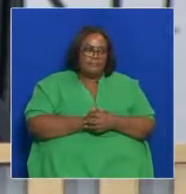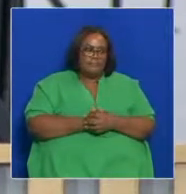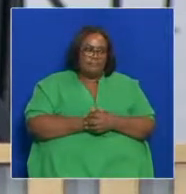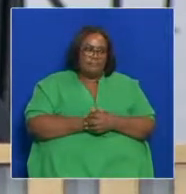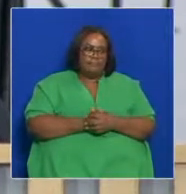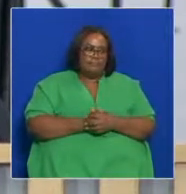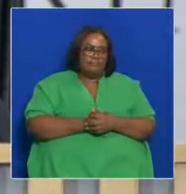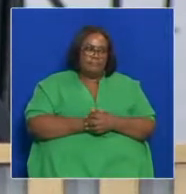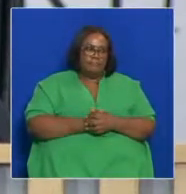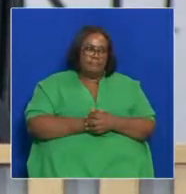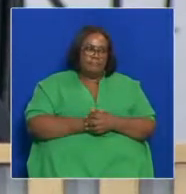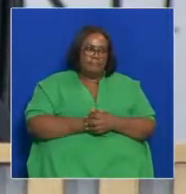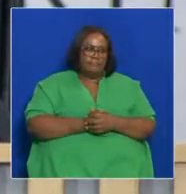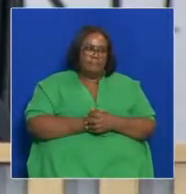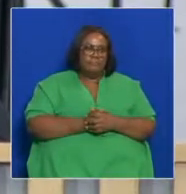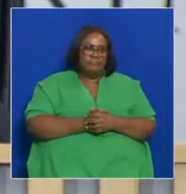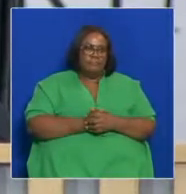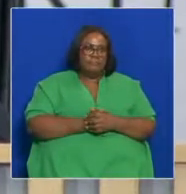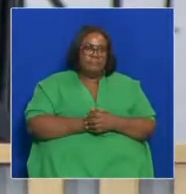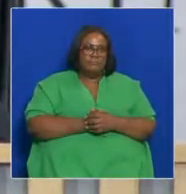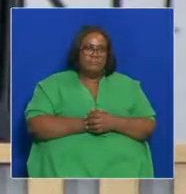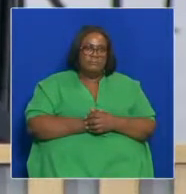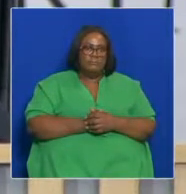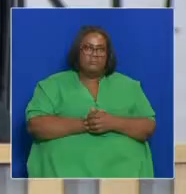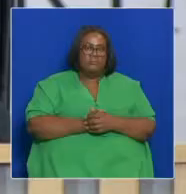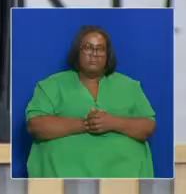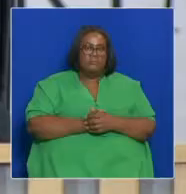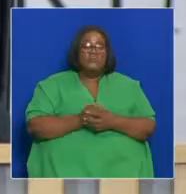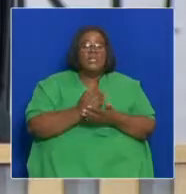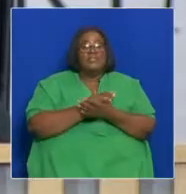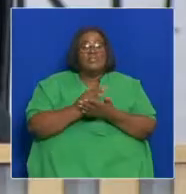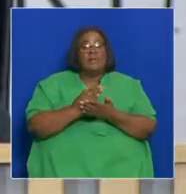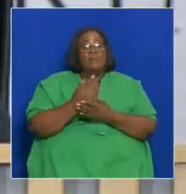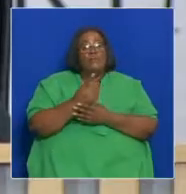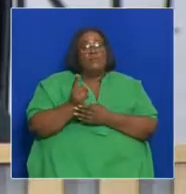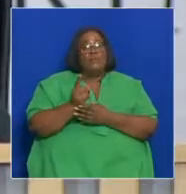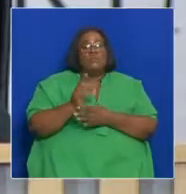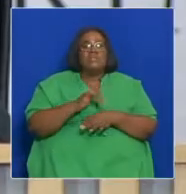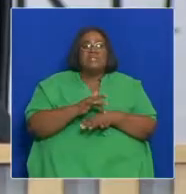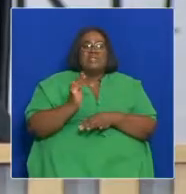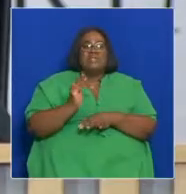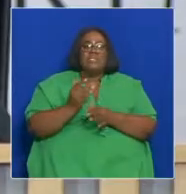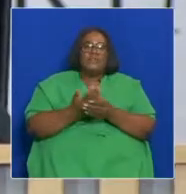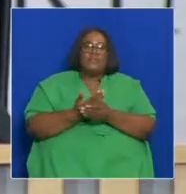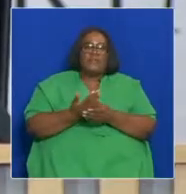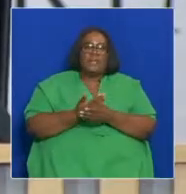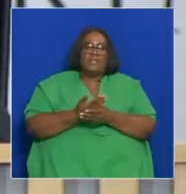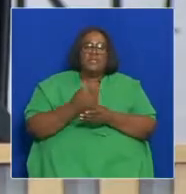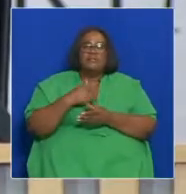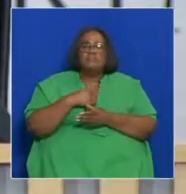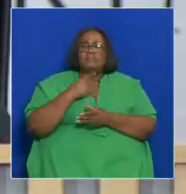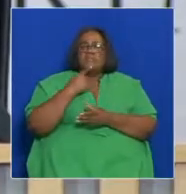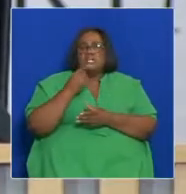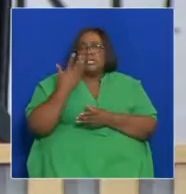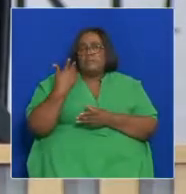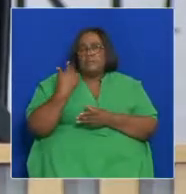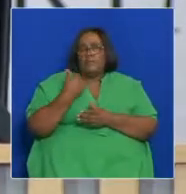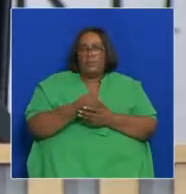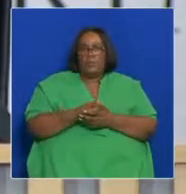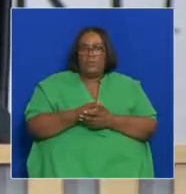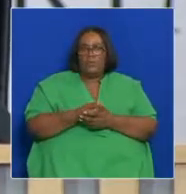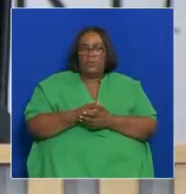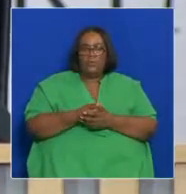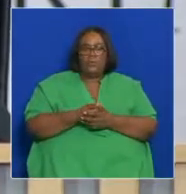some of those sensitive matters, as it were, like I indicated, like your speaker matter, they